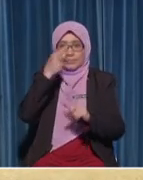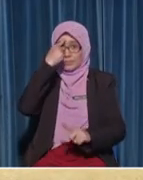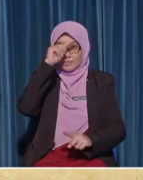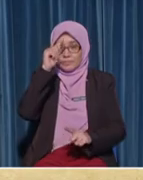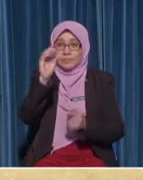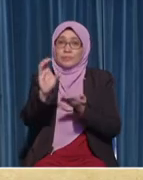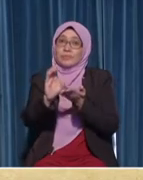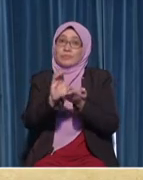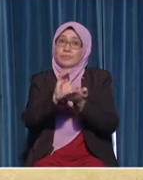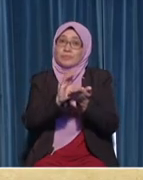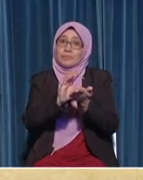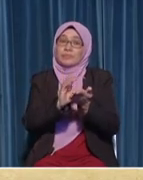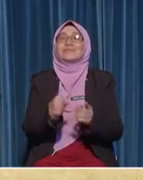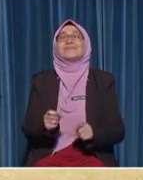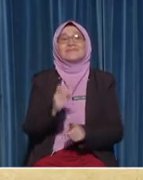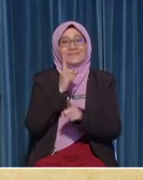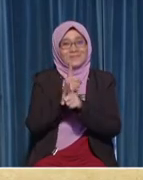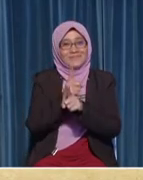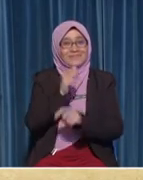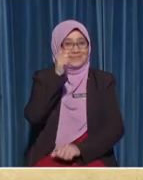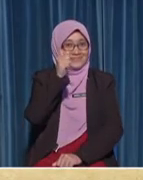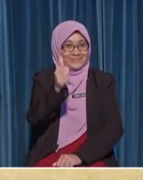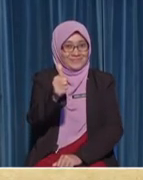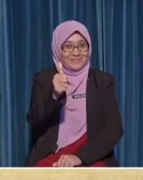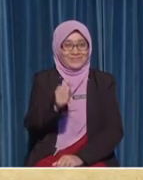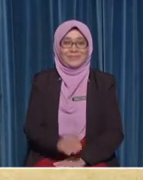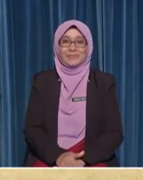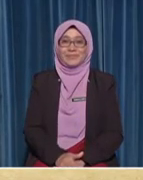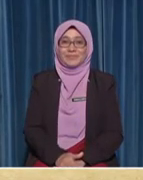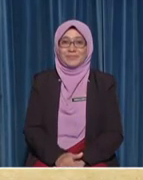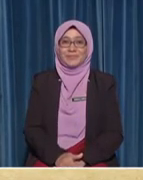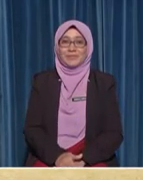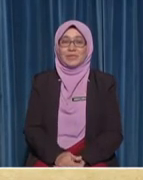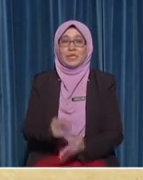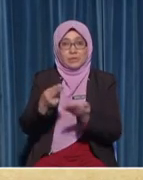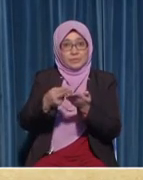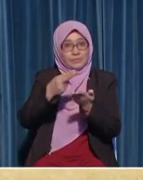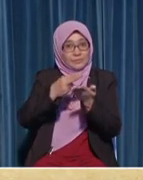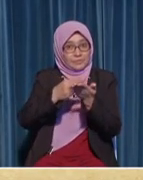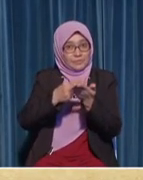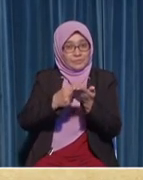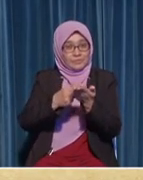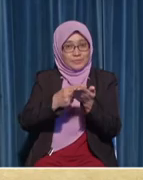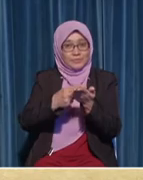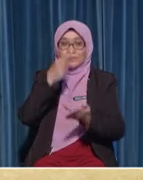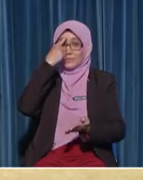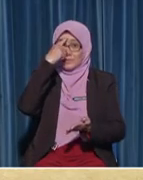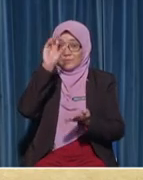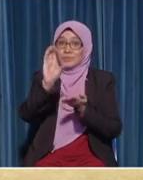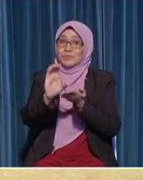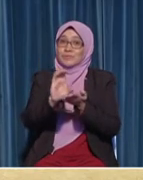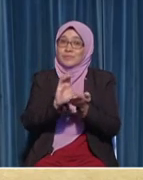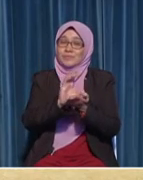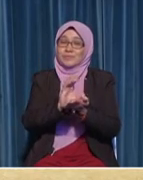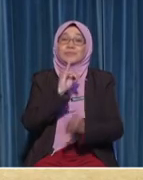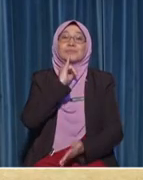crayon? Very good. The unit of mass suitable for the